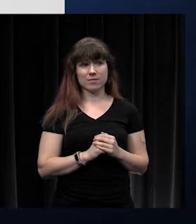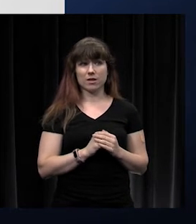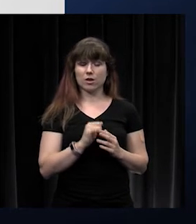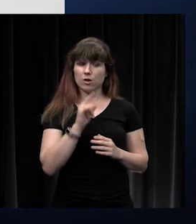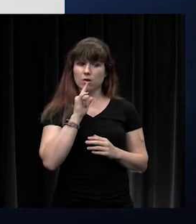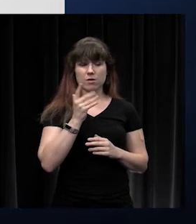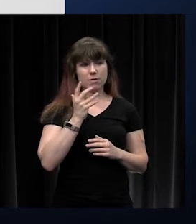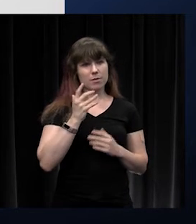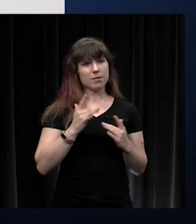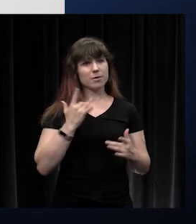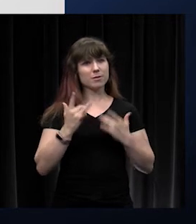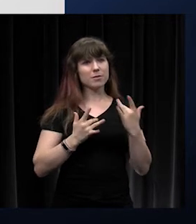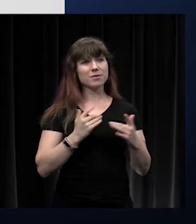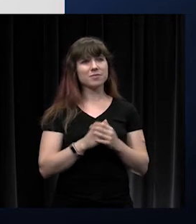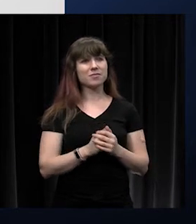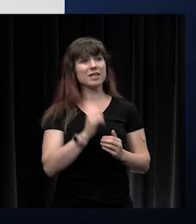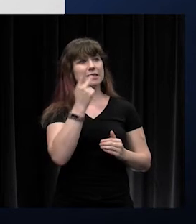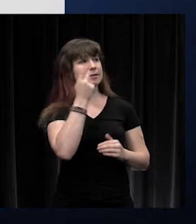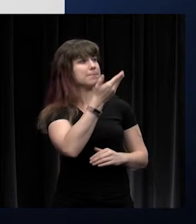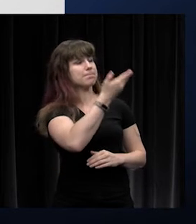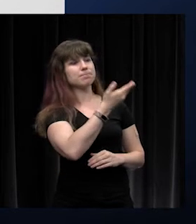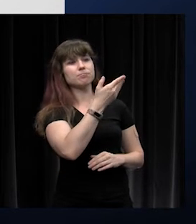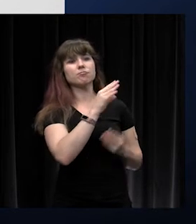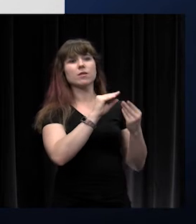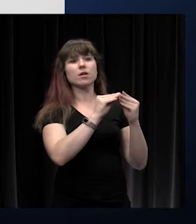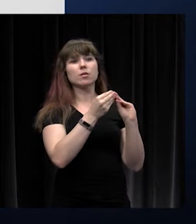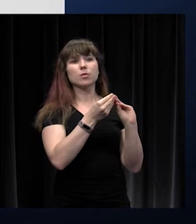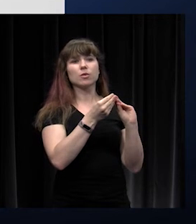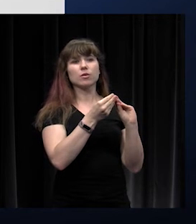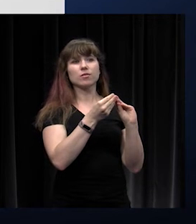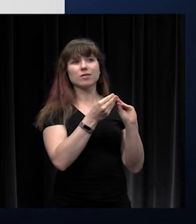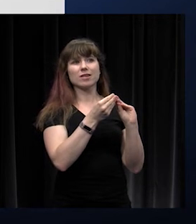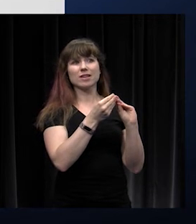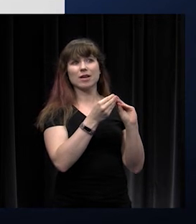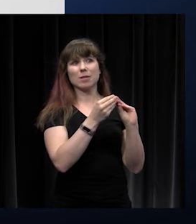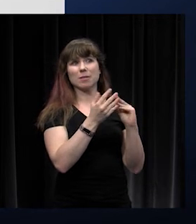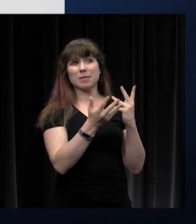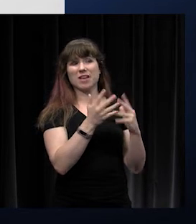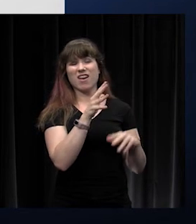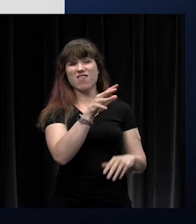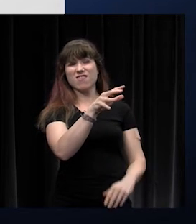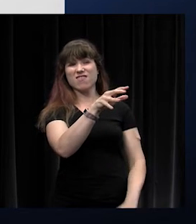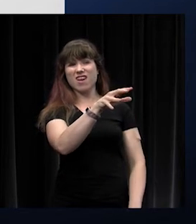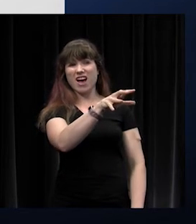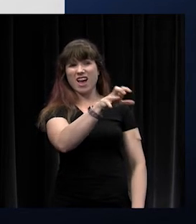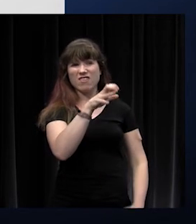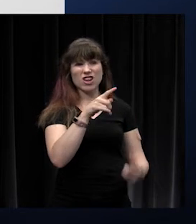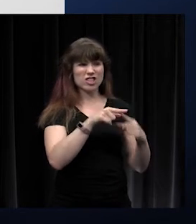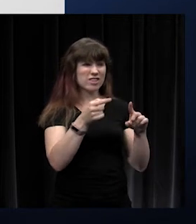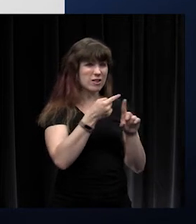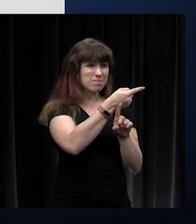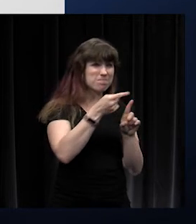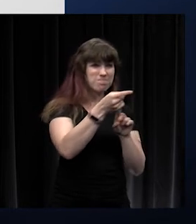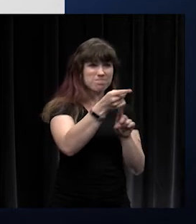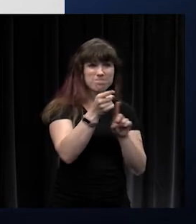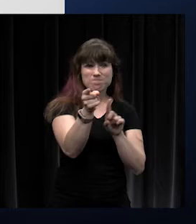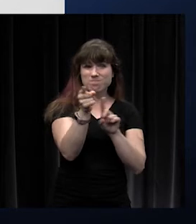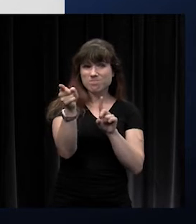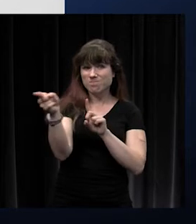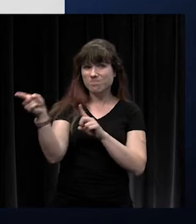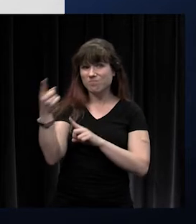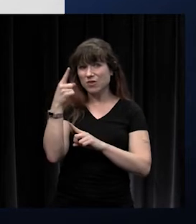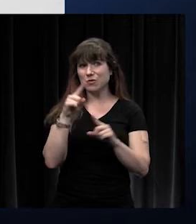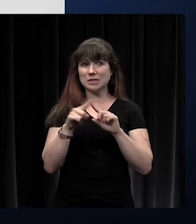really exciting. You can see the number of actually nearly 500 routes that our students are going to